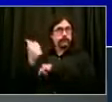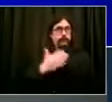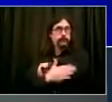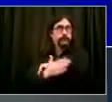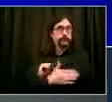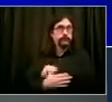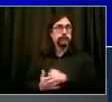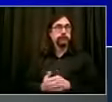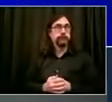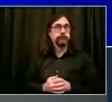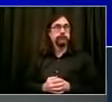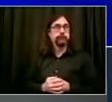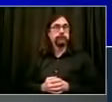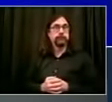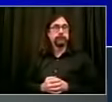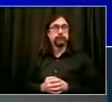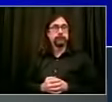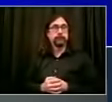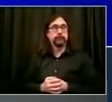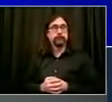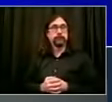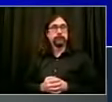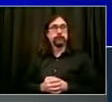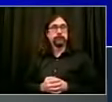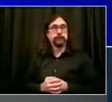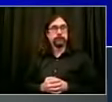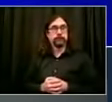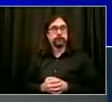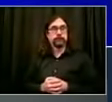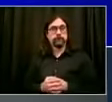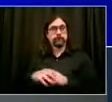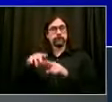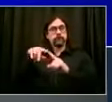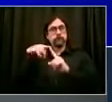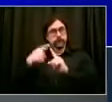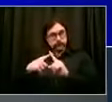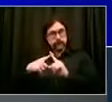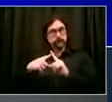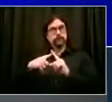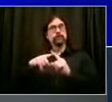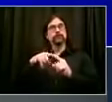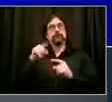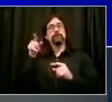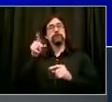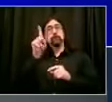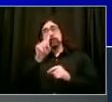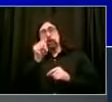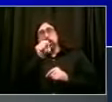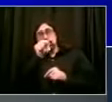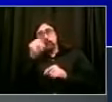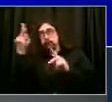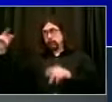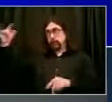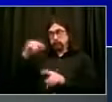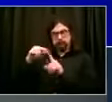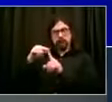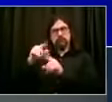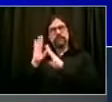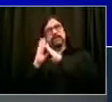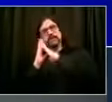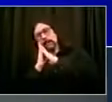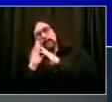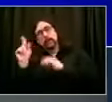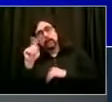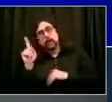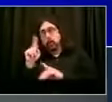of every single traveler coming in from the UK. So when they arrive at the airport, they're going to have to fill out the form notifying